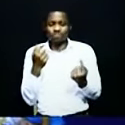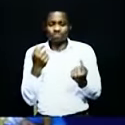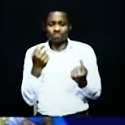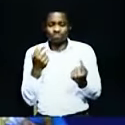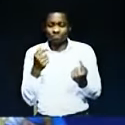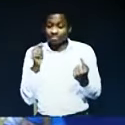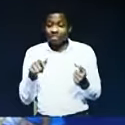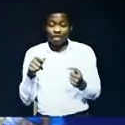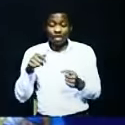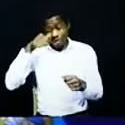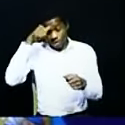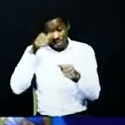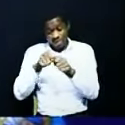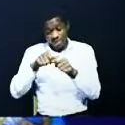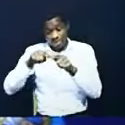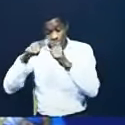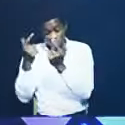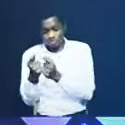Christians.